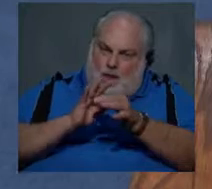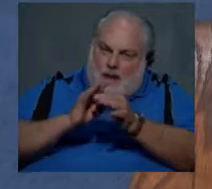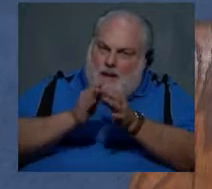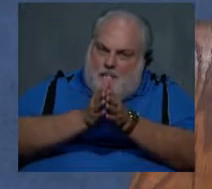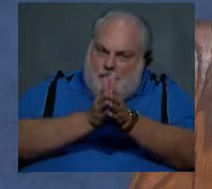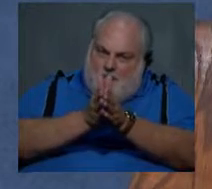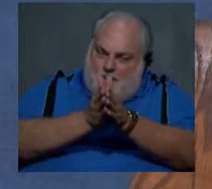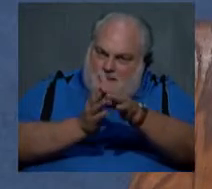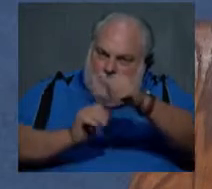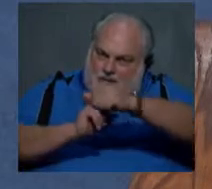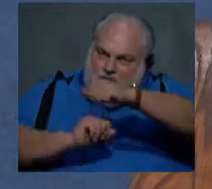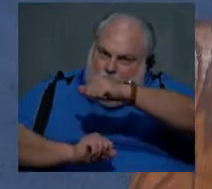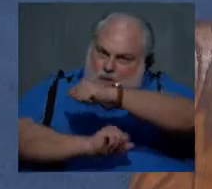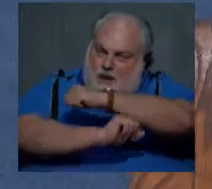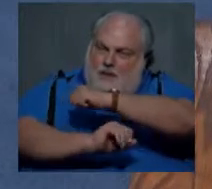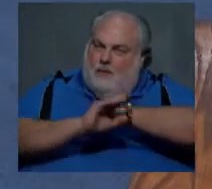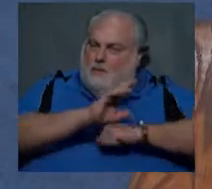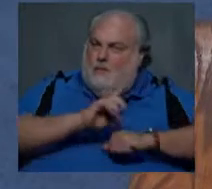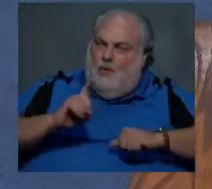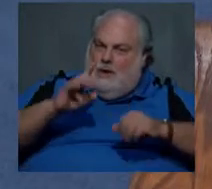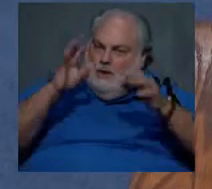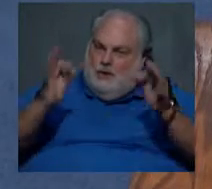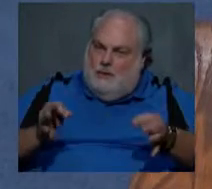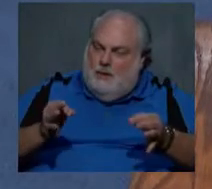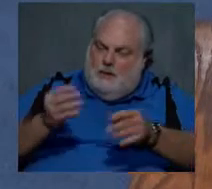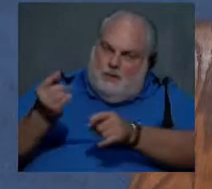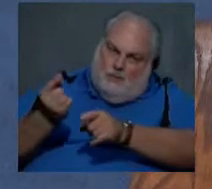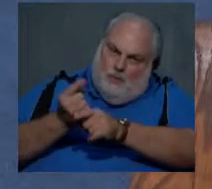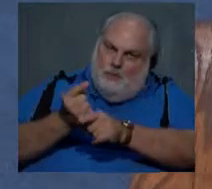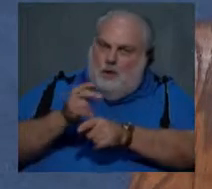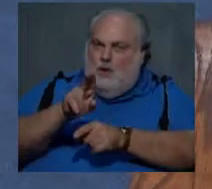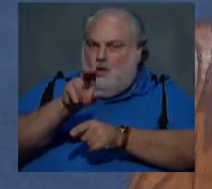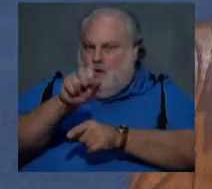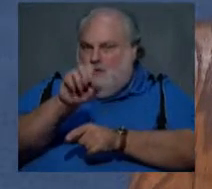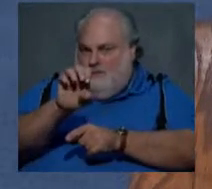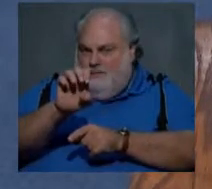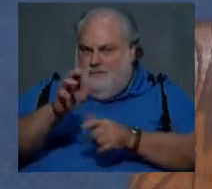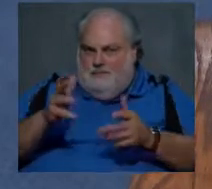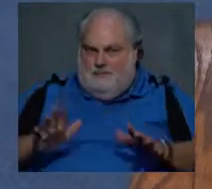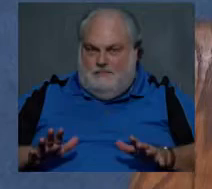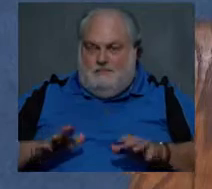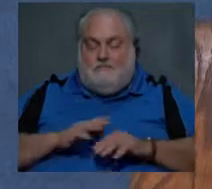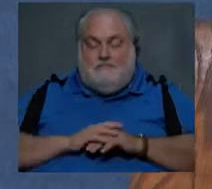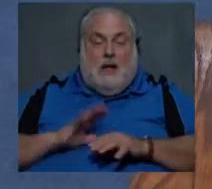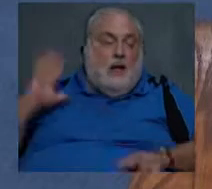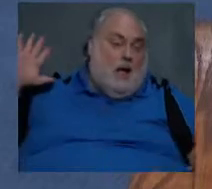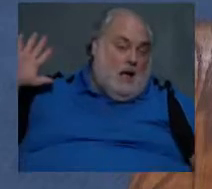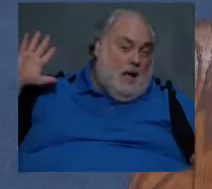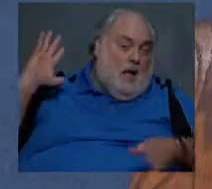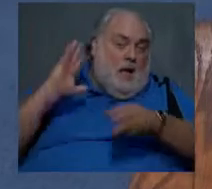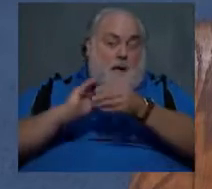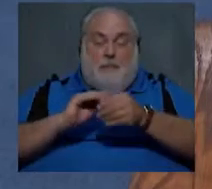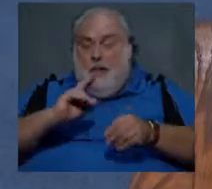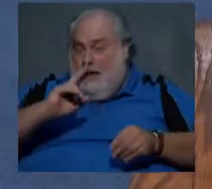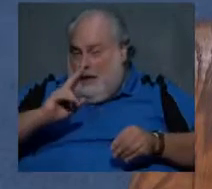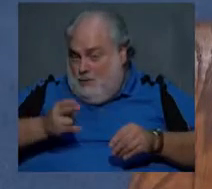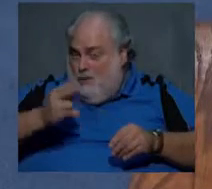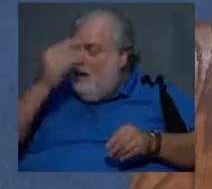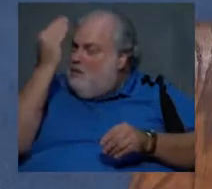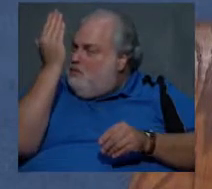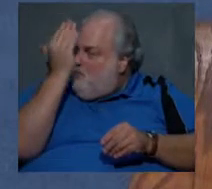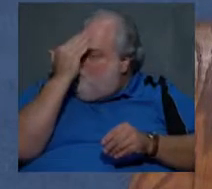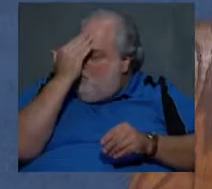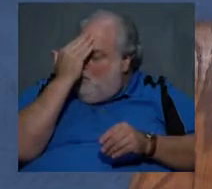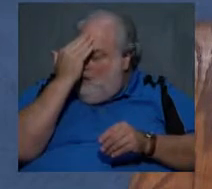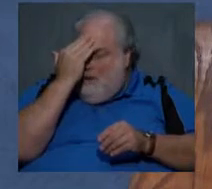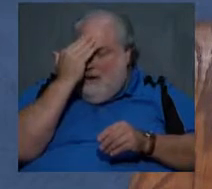board determined that it was an appropriate use and consented to the zoning. A lot of history, I understand. The ultimate result was